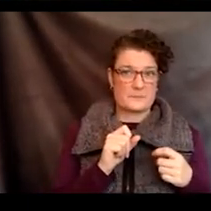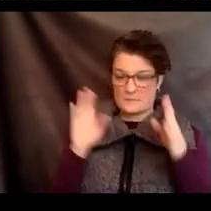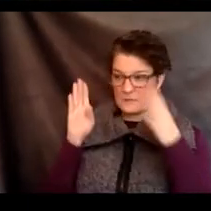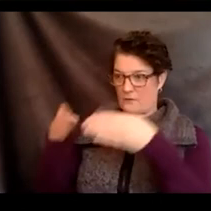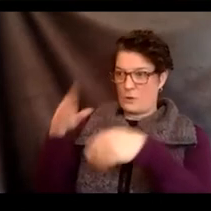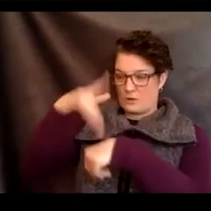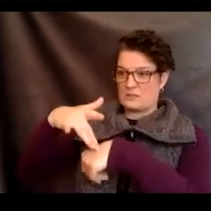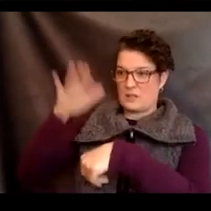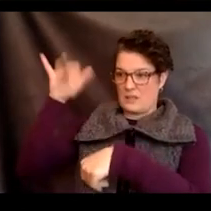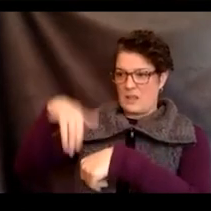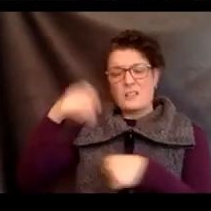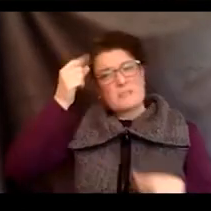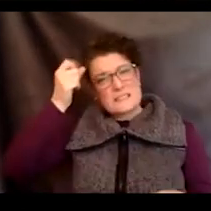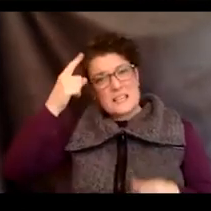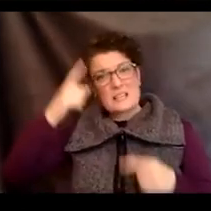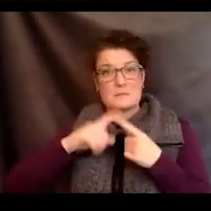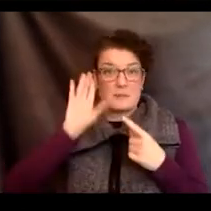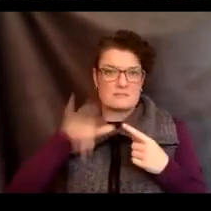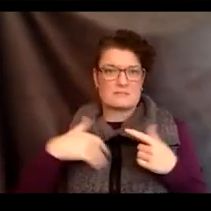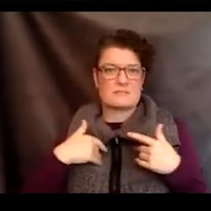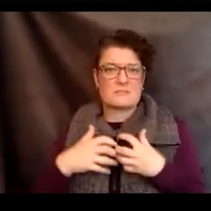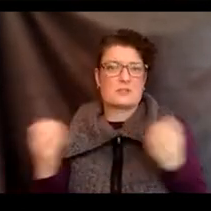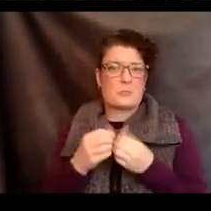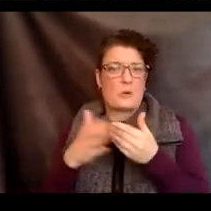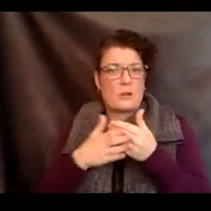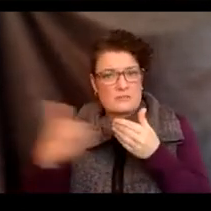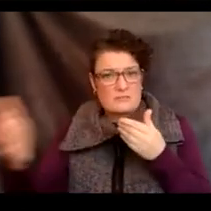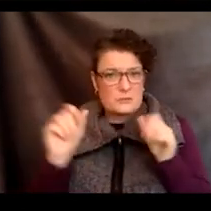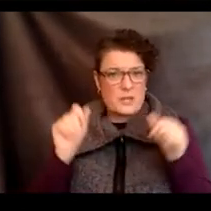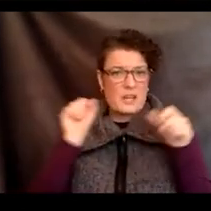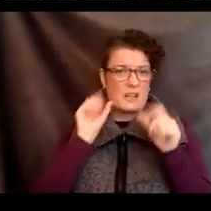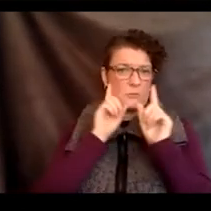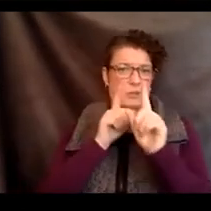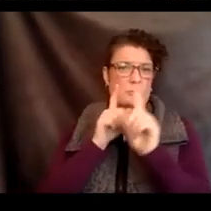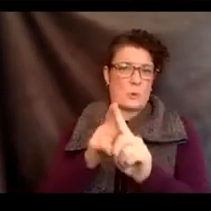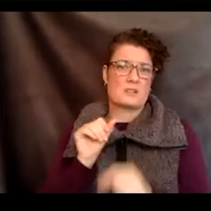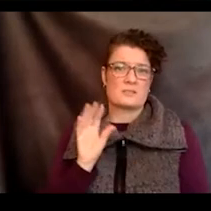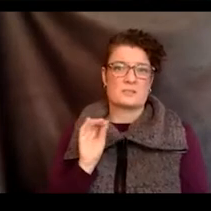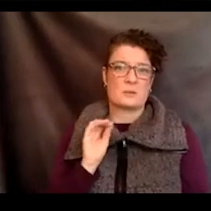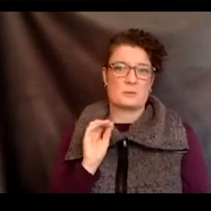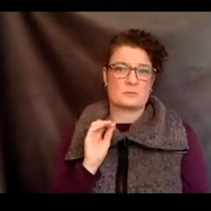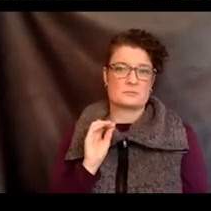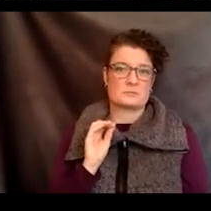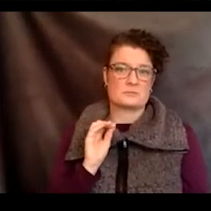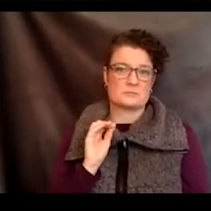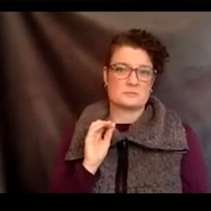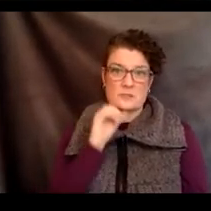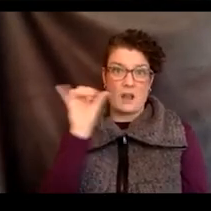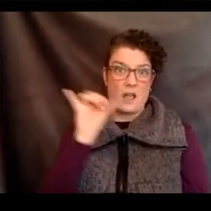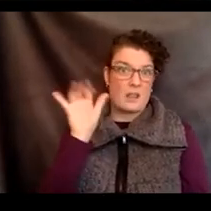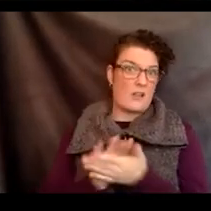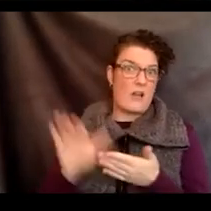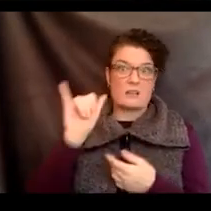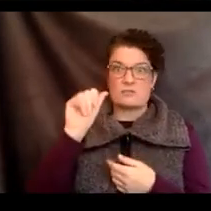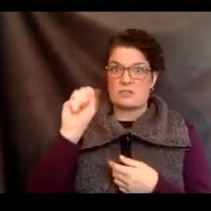and makes sense, but there's still so much beyond that that you can work towards. So it's really not like college is the end all be all. You